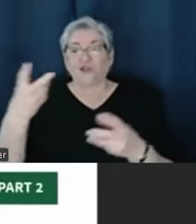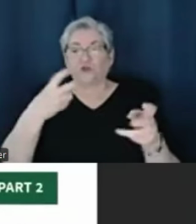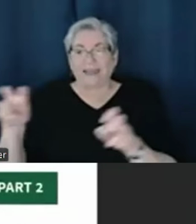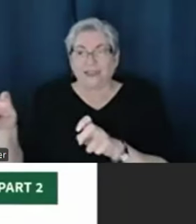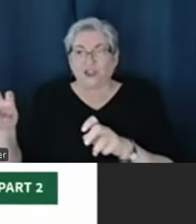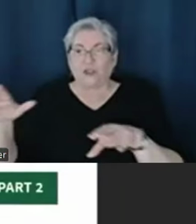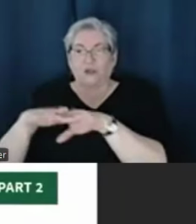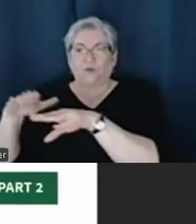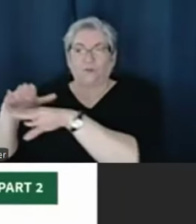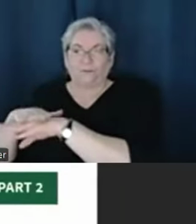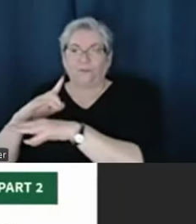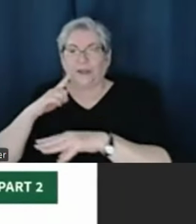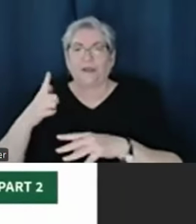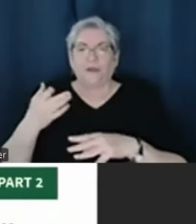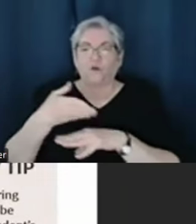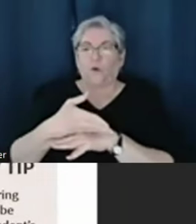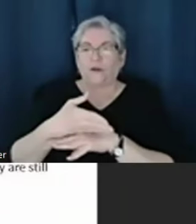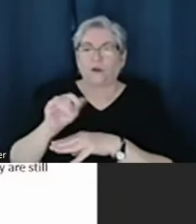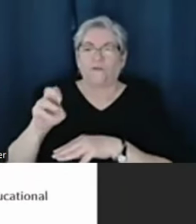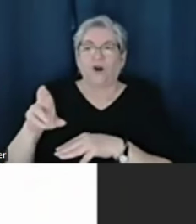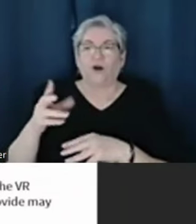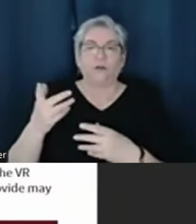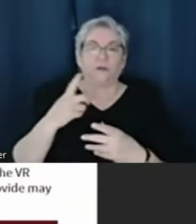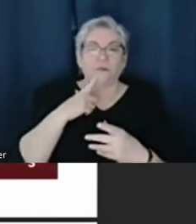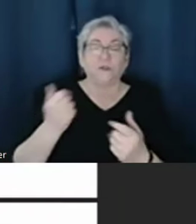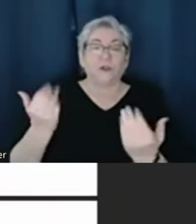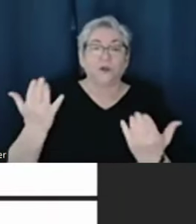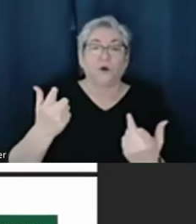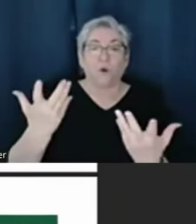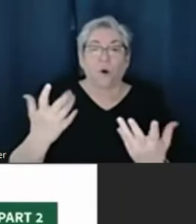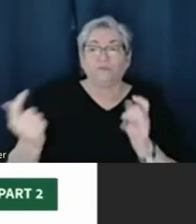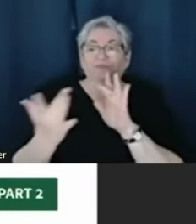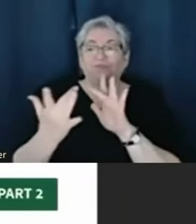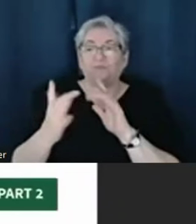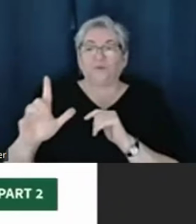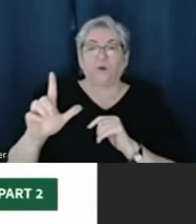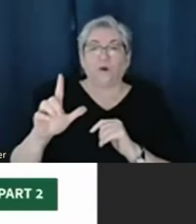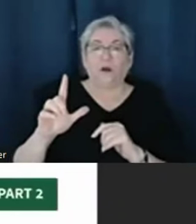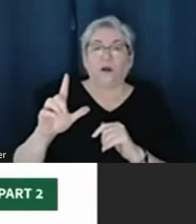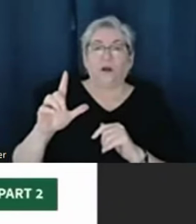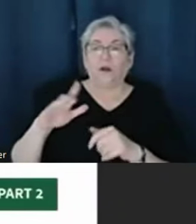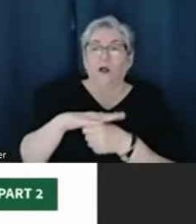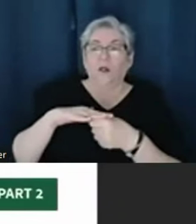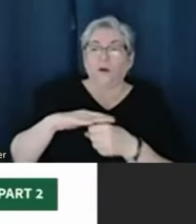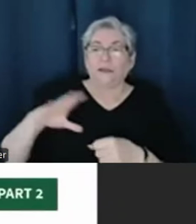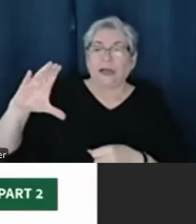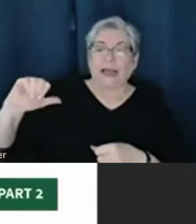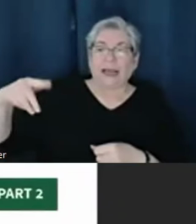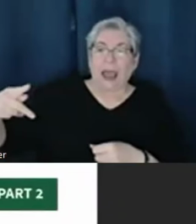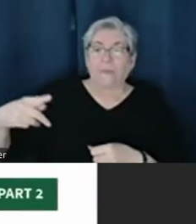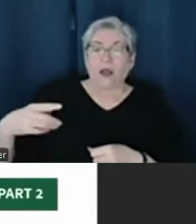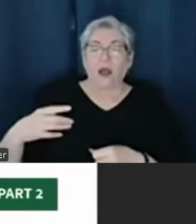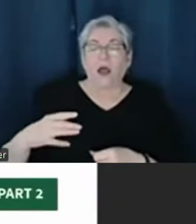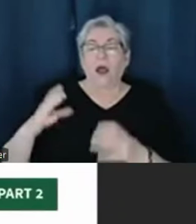on eligibility, we suggest that you might want to reach out to your local CAP agency. That's the Client Assistance Program, operated within